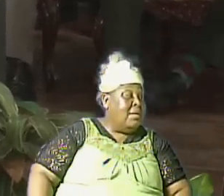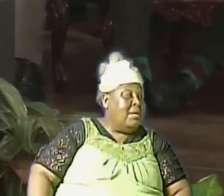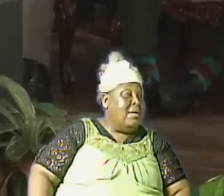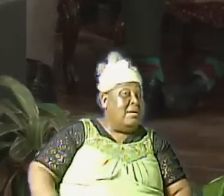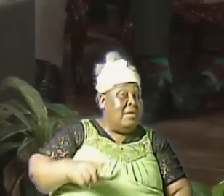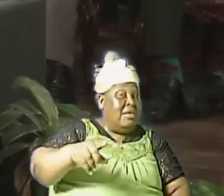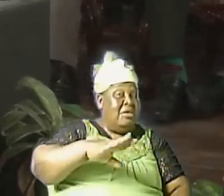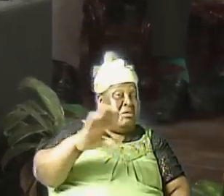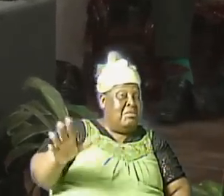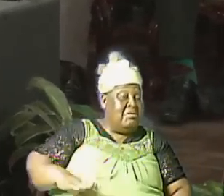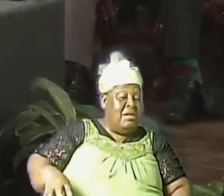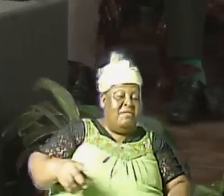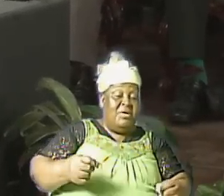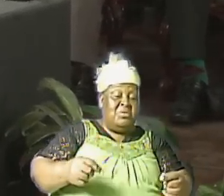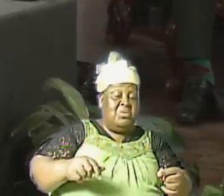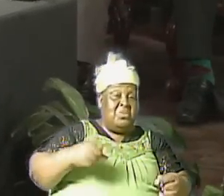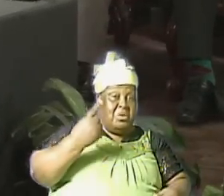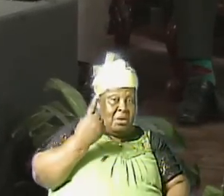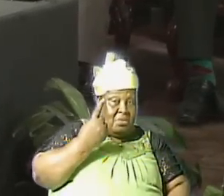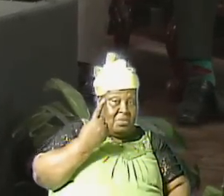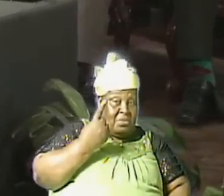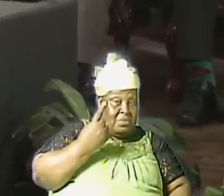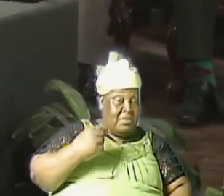He didn't do it alone.